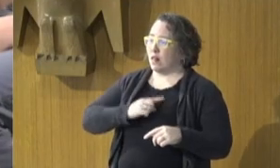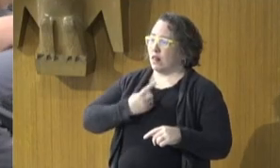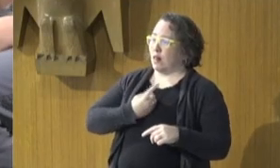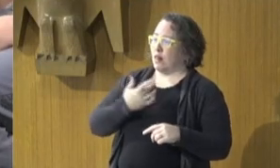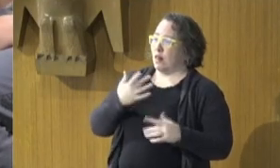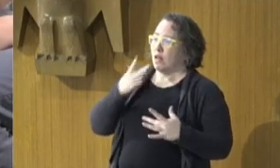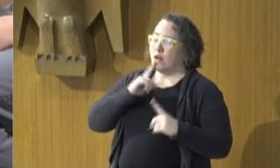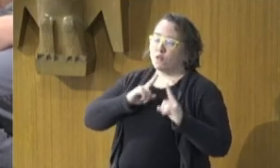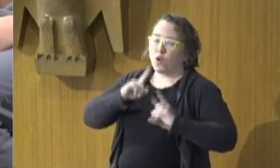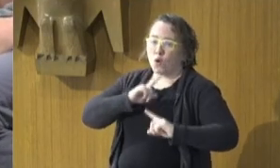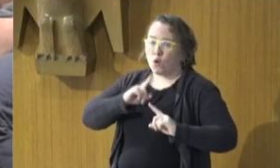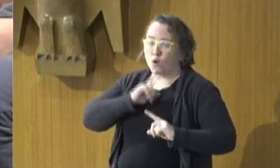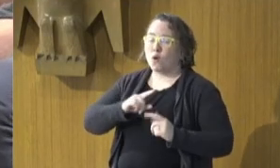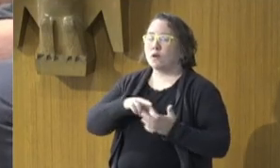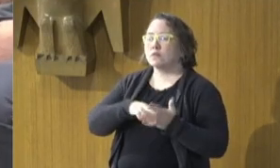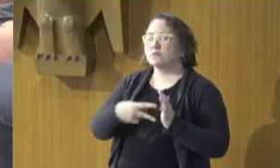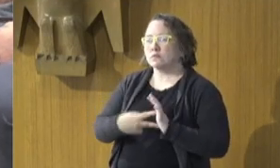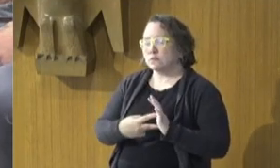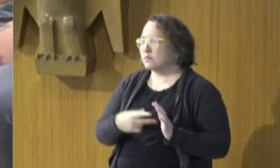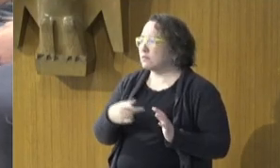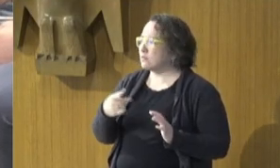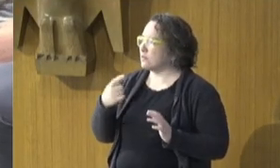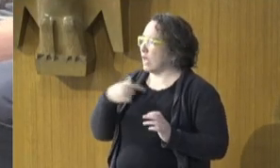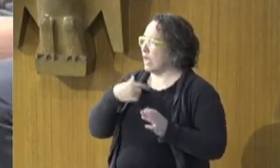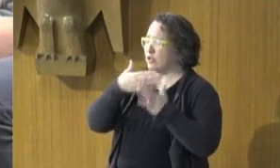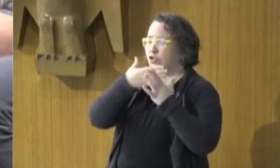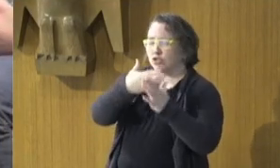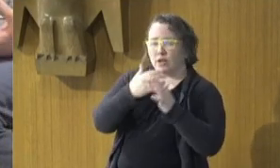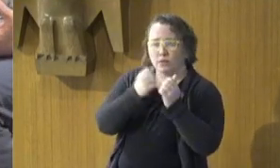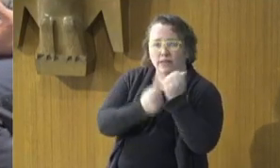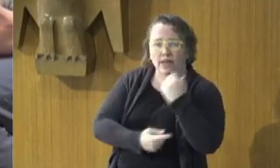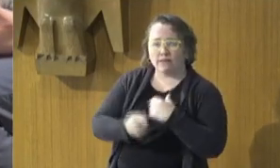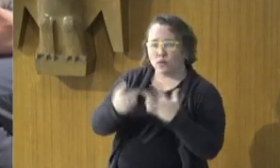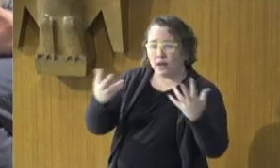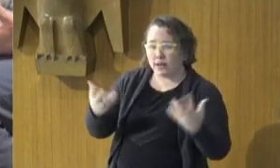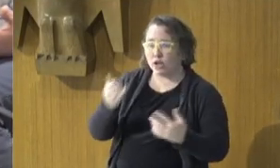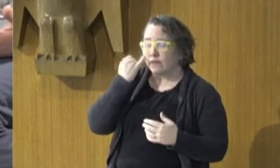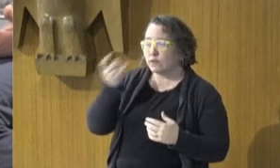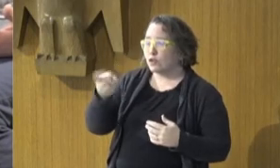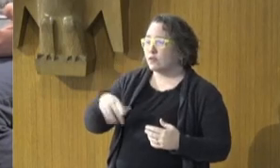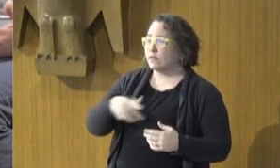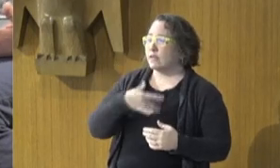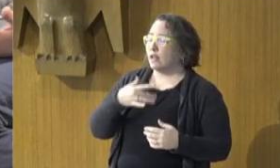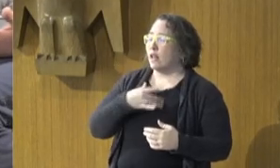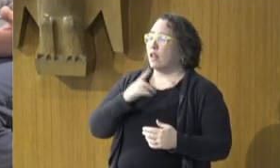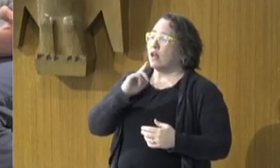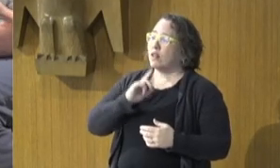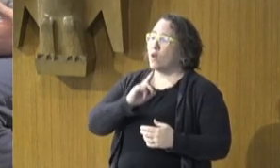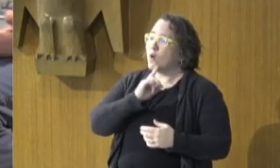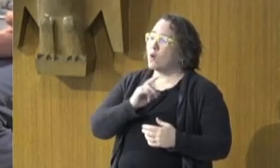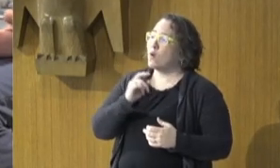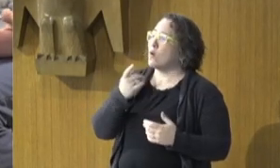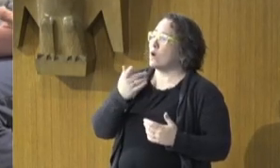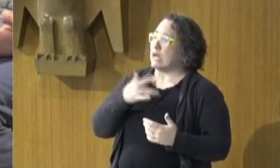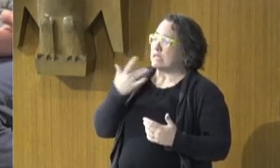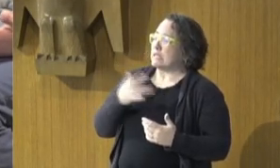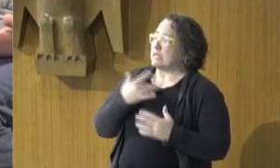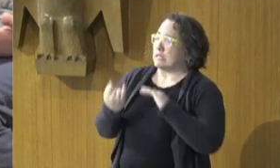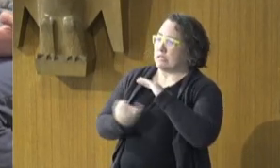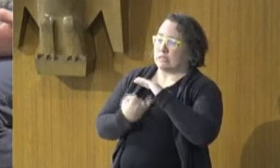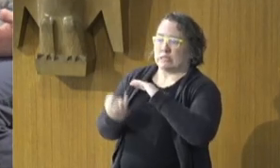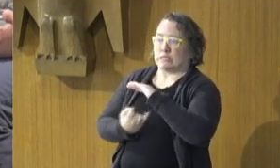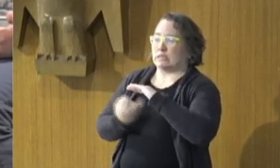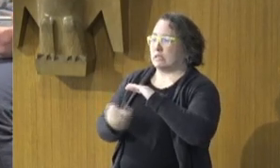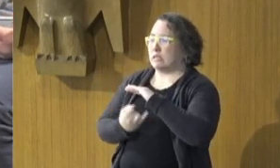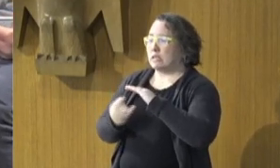so I just share with everyone here, everyone watching online, if there's ever a moment where you feel alone or that the community hasn't